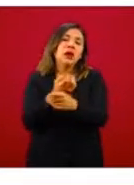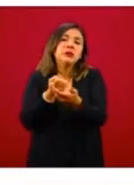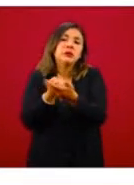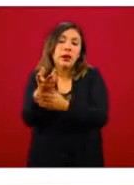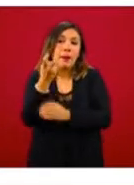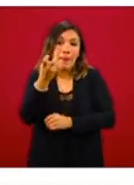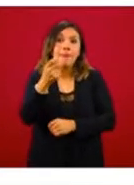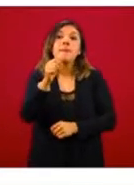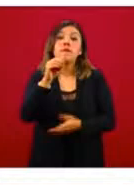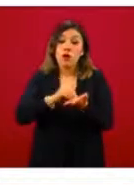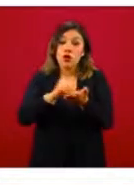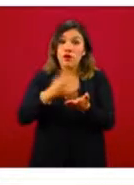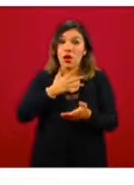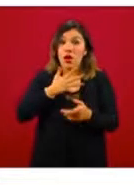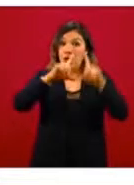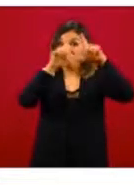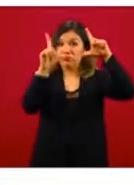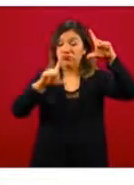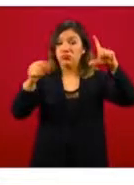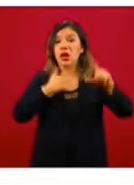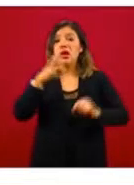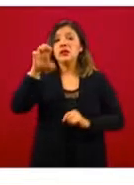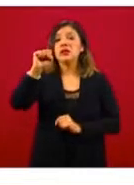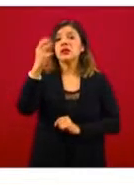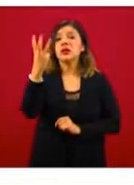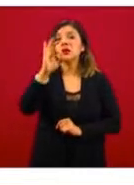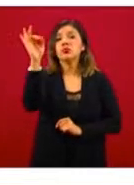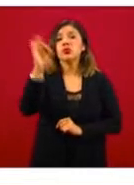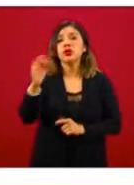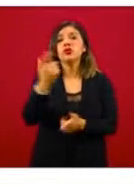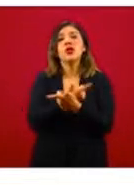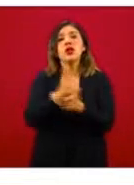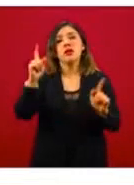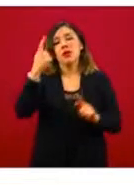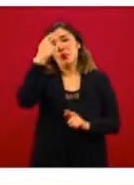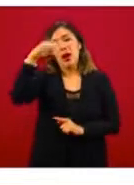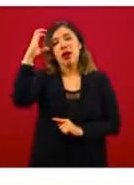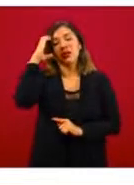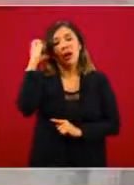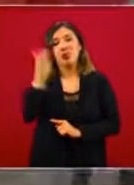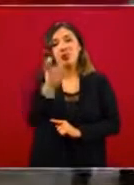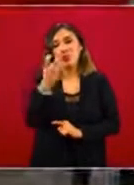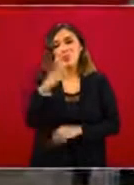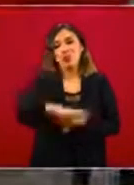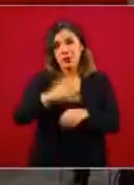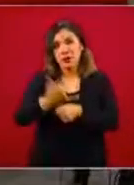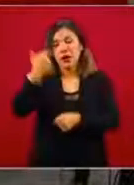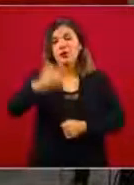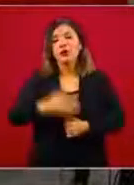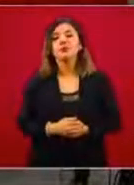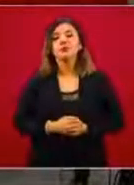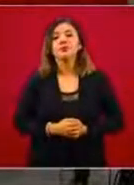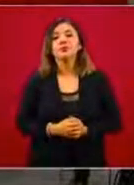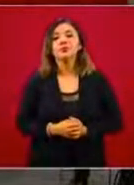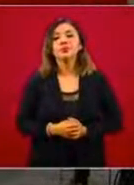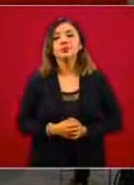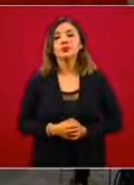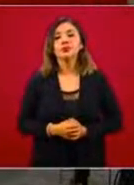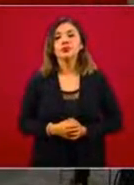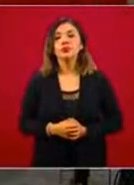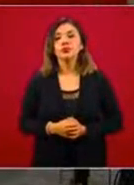So we can see nationally, we still have 63% availability for these types of beds.